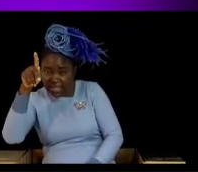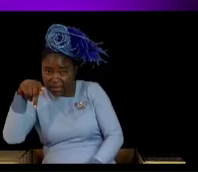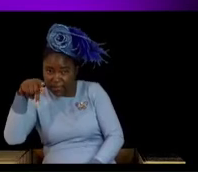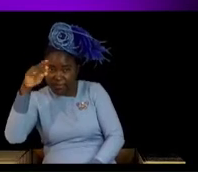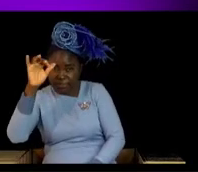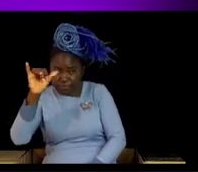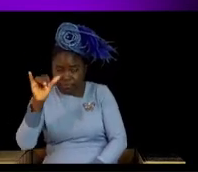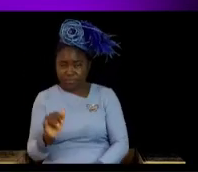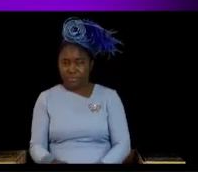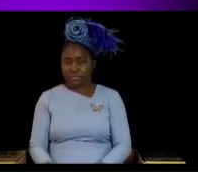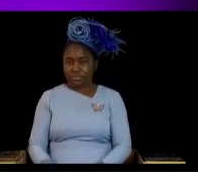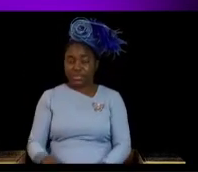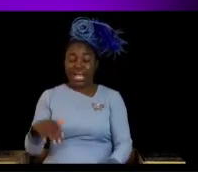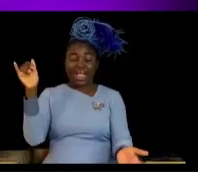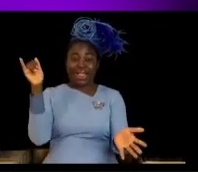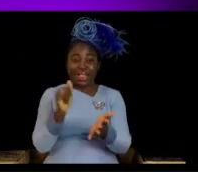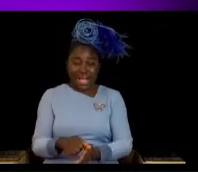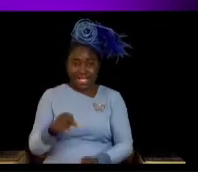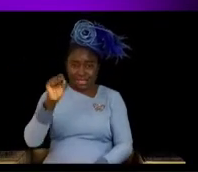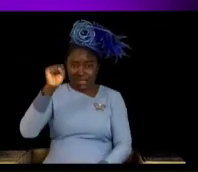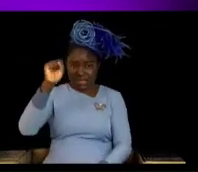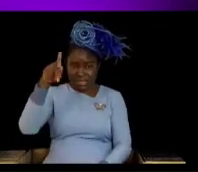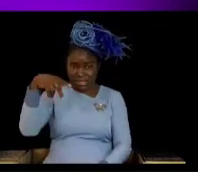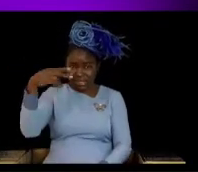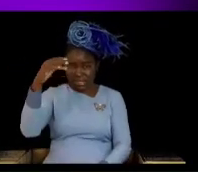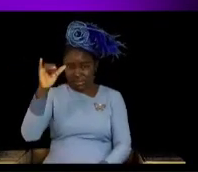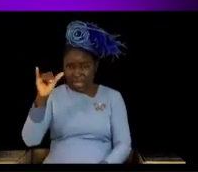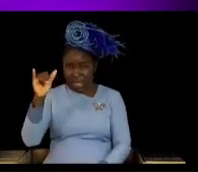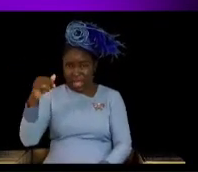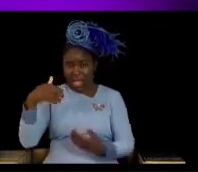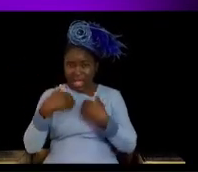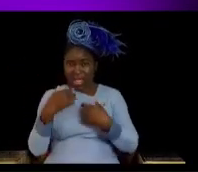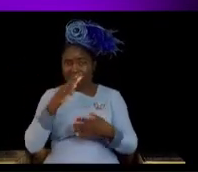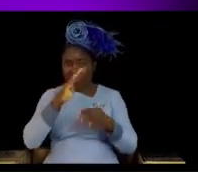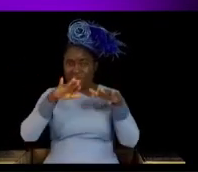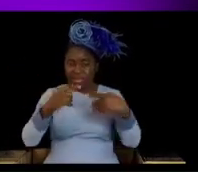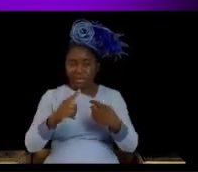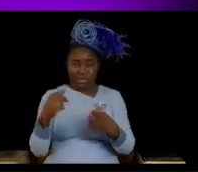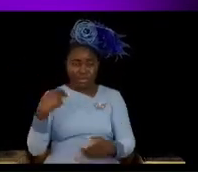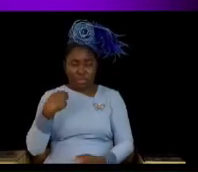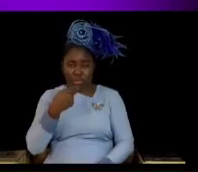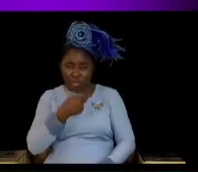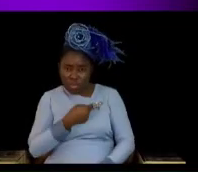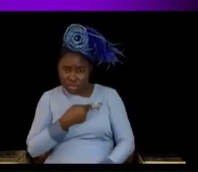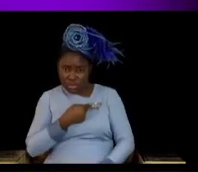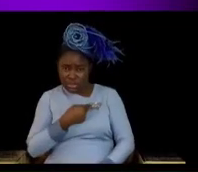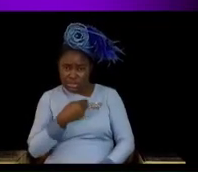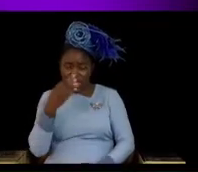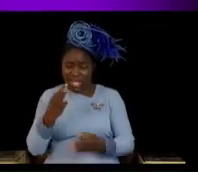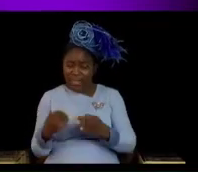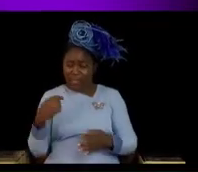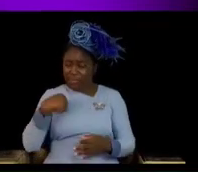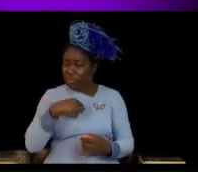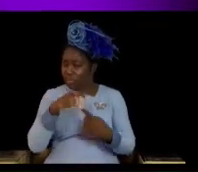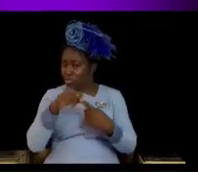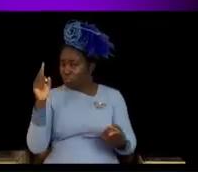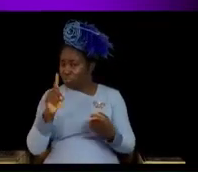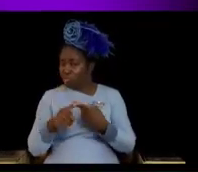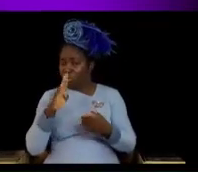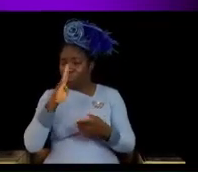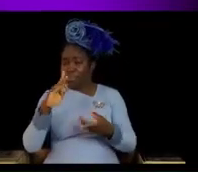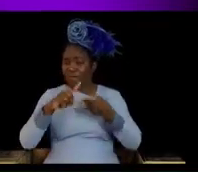provided we decide to become friends with that spy. The